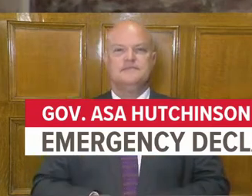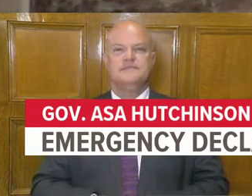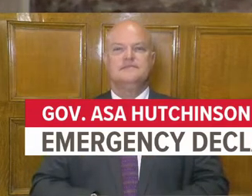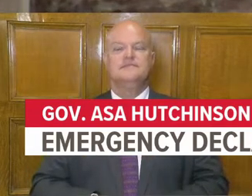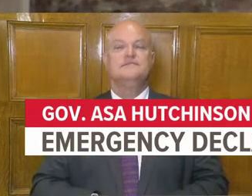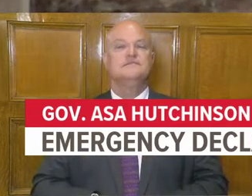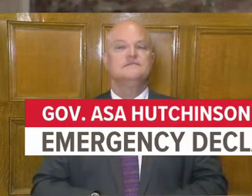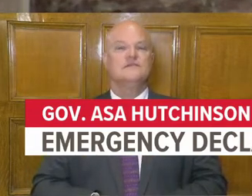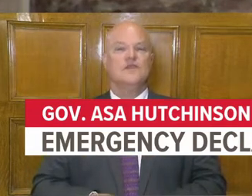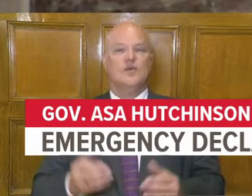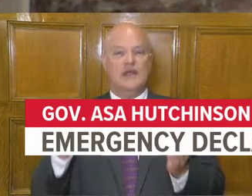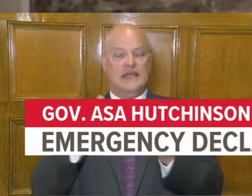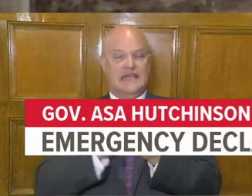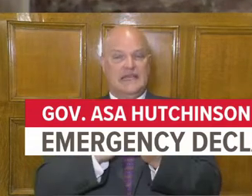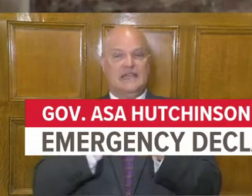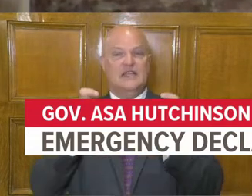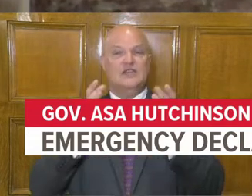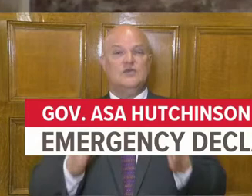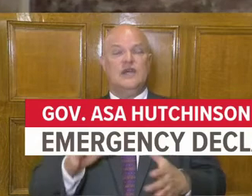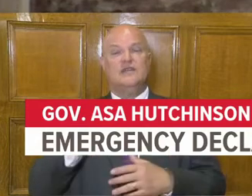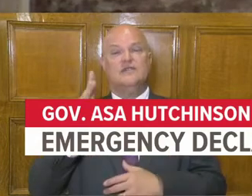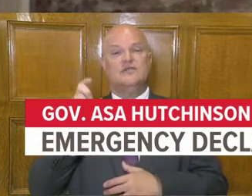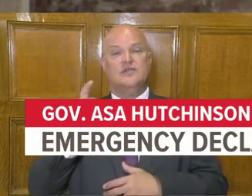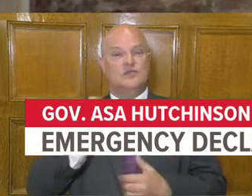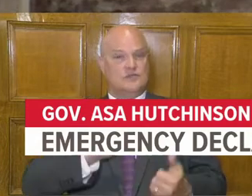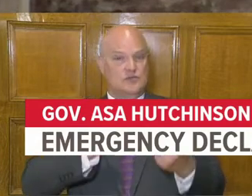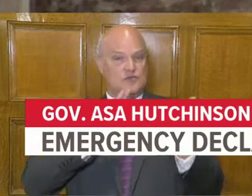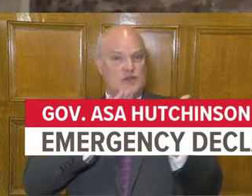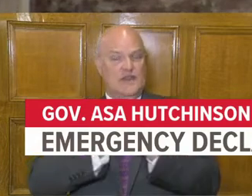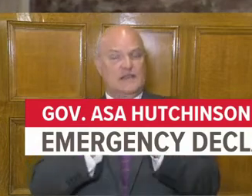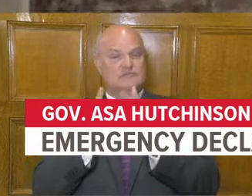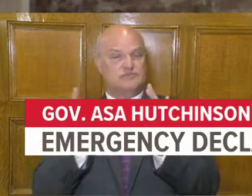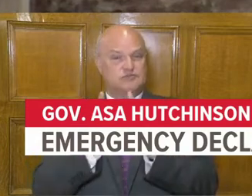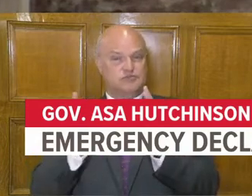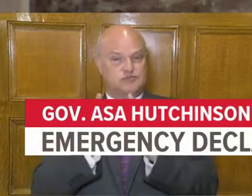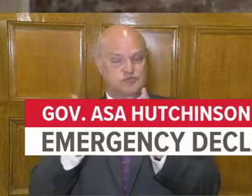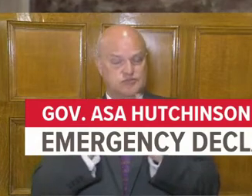Well, again, Director Tudor has addressed that, and